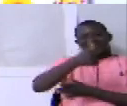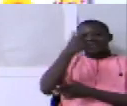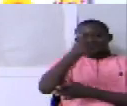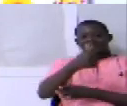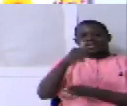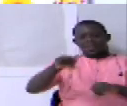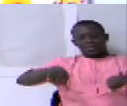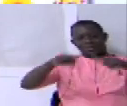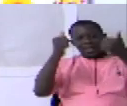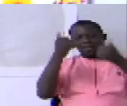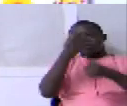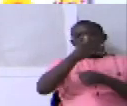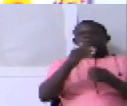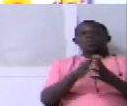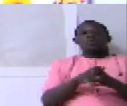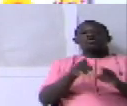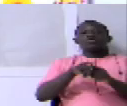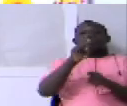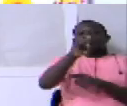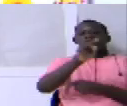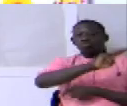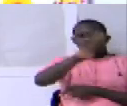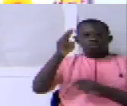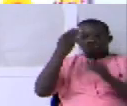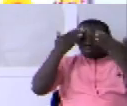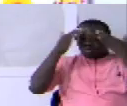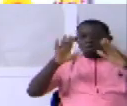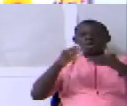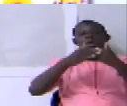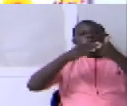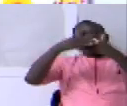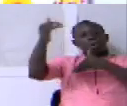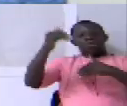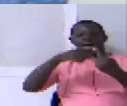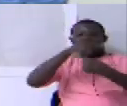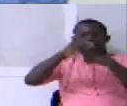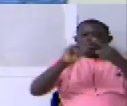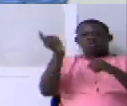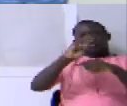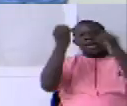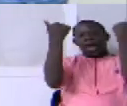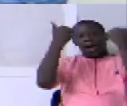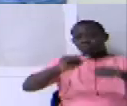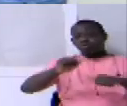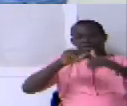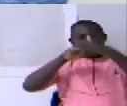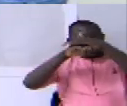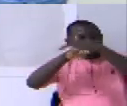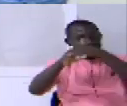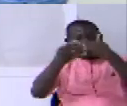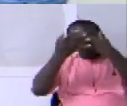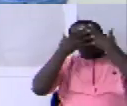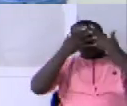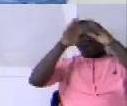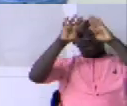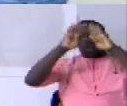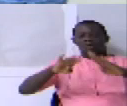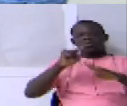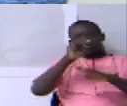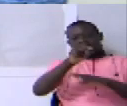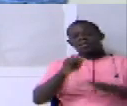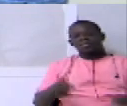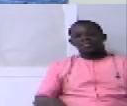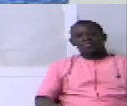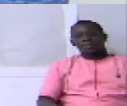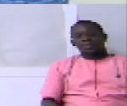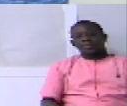2016 sankono. You don't know much about what happens inside the prisons. Council ka wolem nyindi ko imam londi saring